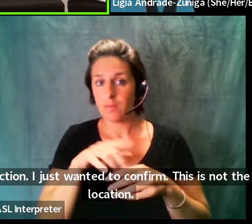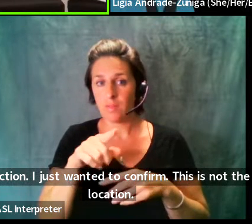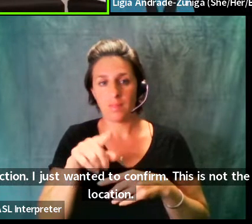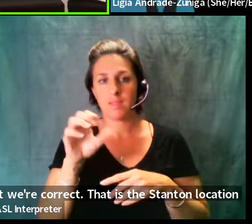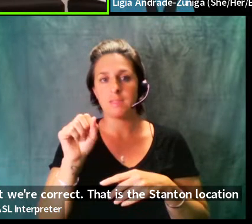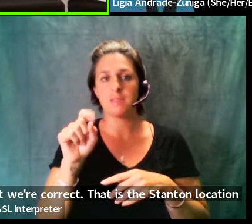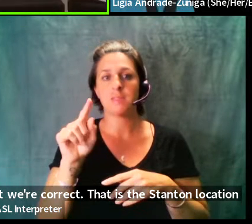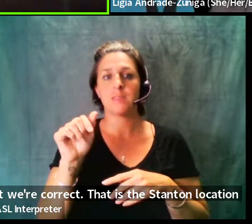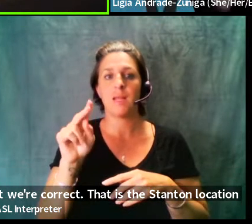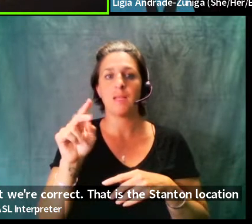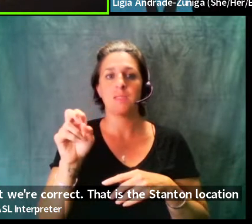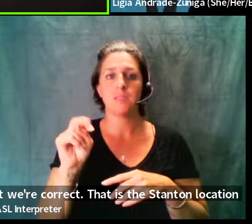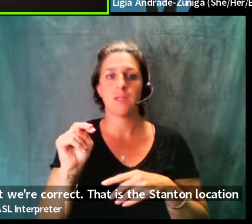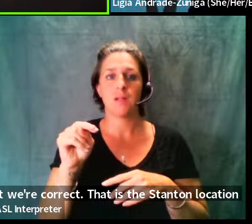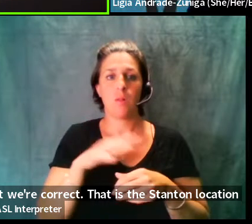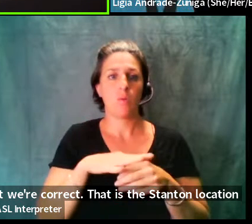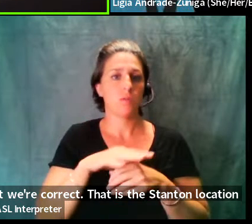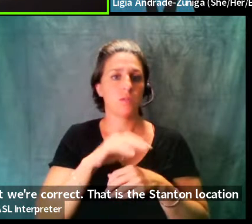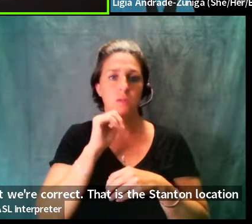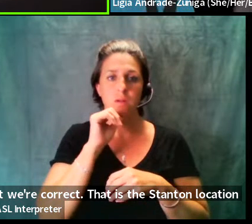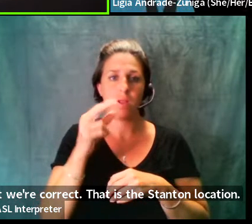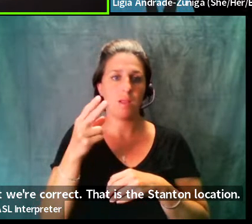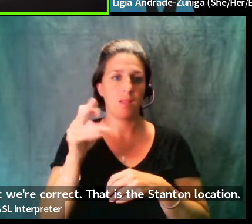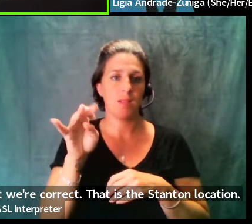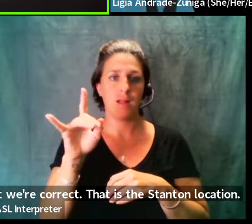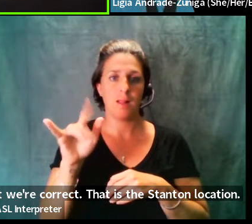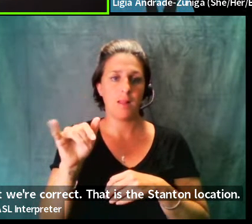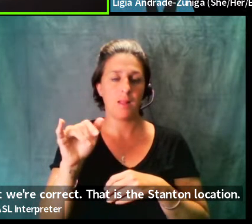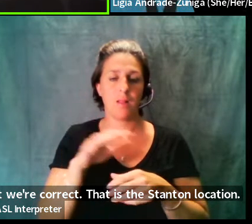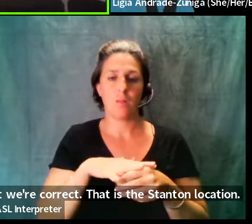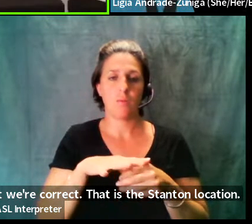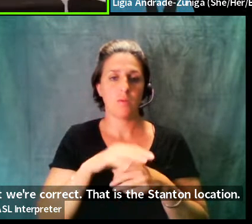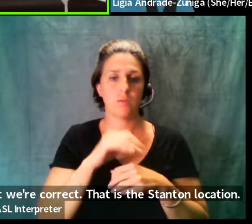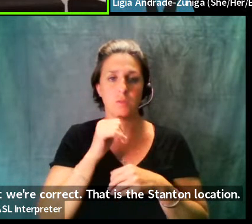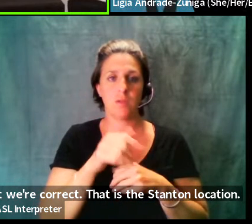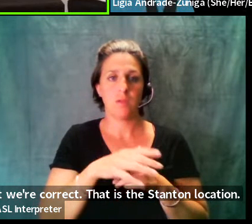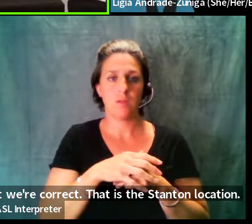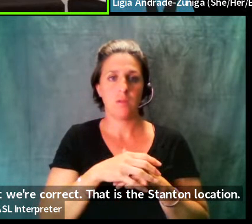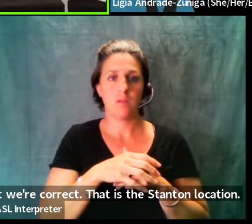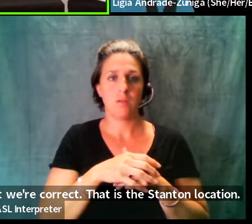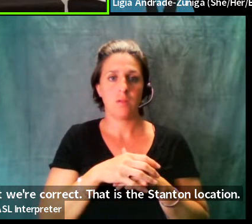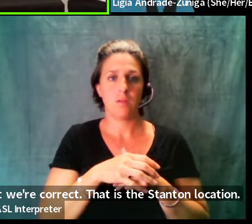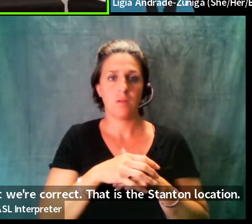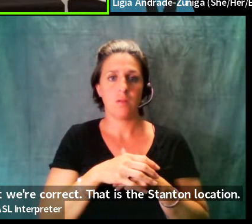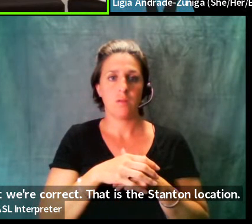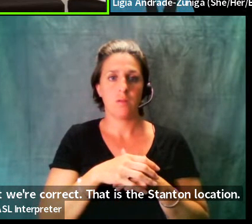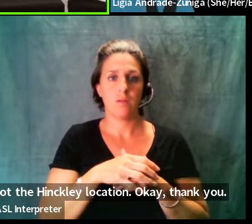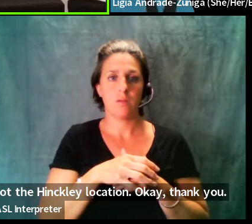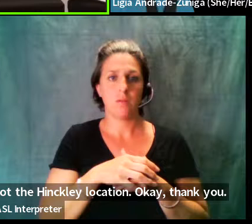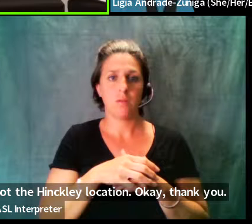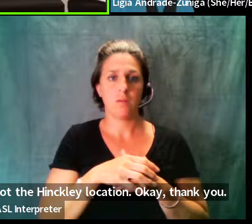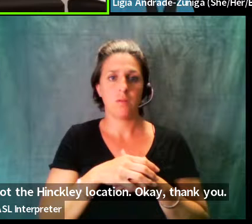location, not the Hinckley location. Okay, thank you. Yeah, speak one more time?